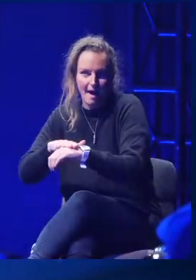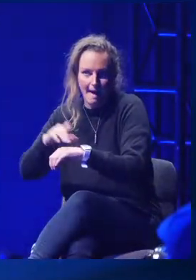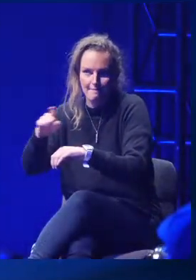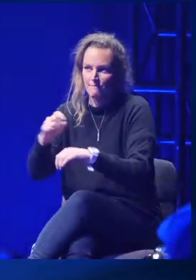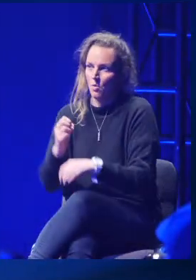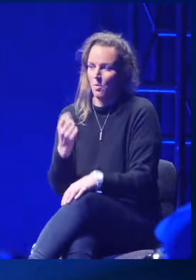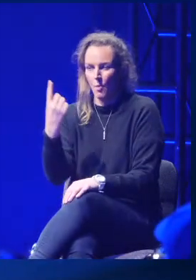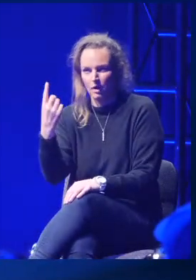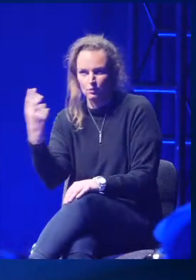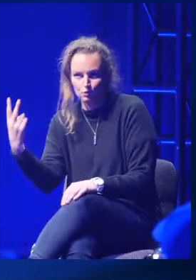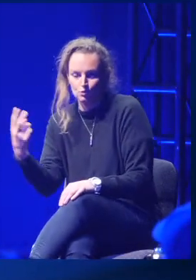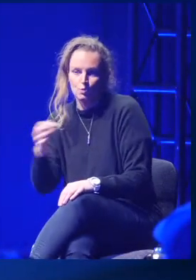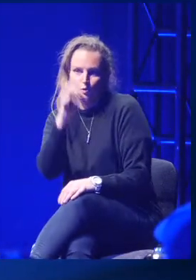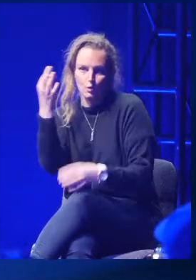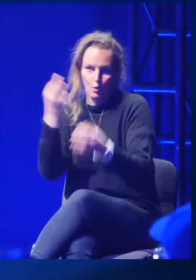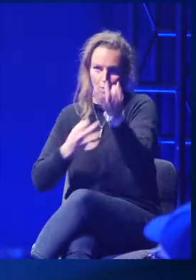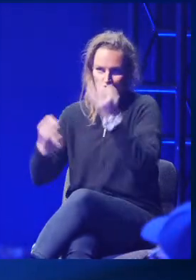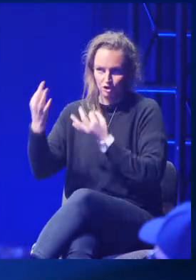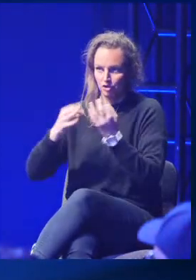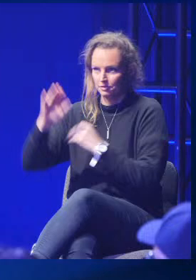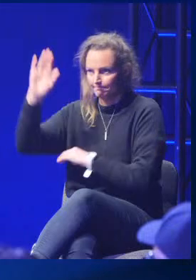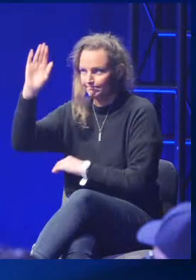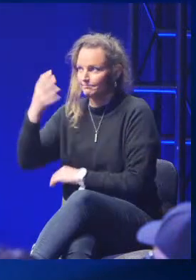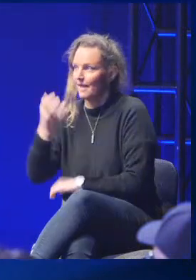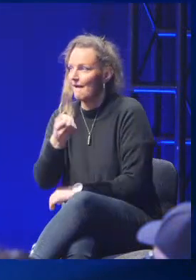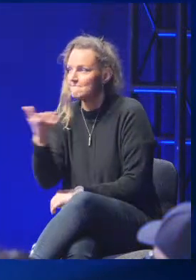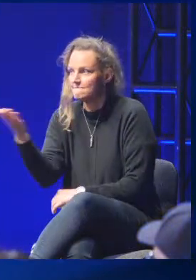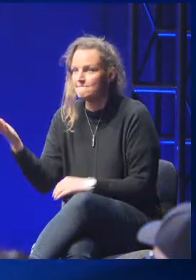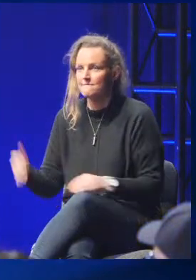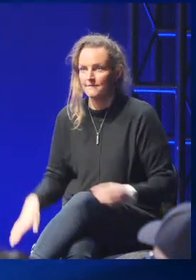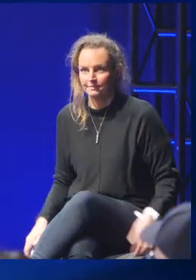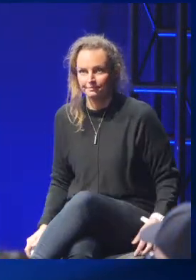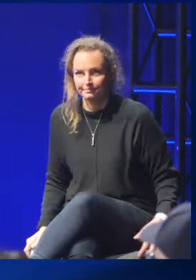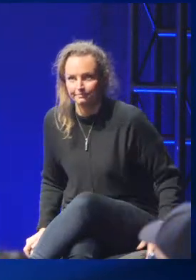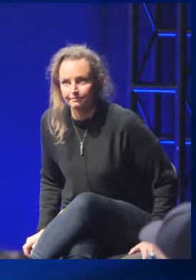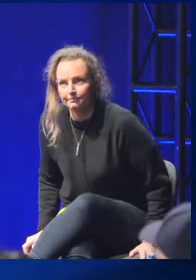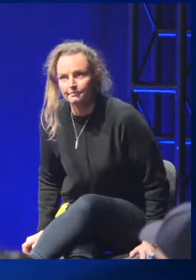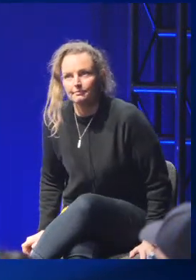And if anyone has a question, we might have the time.